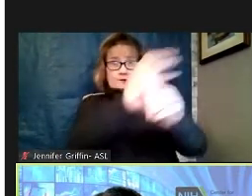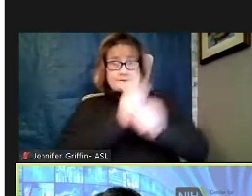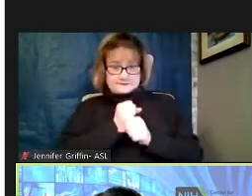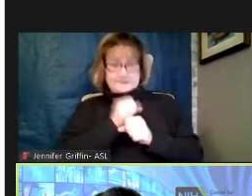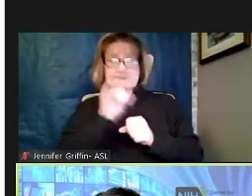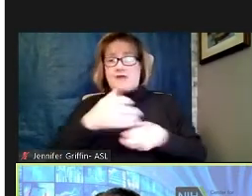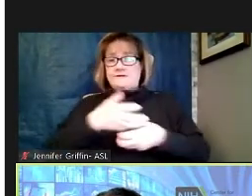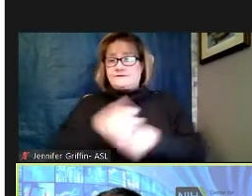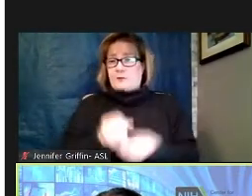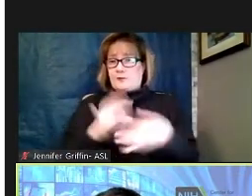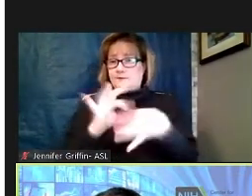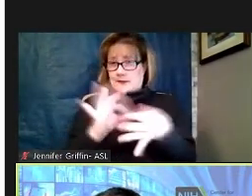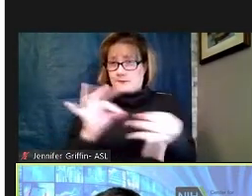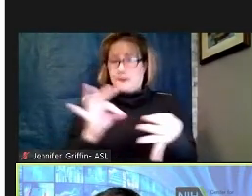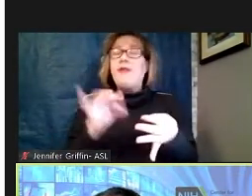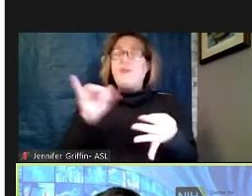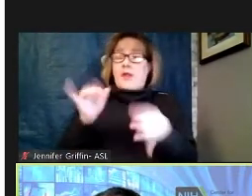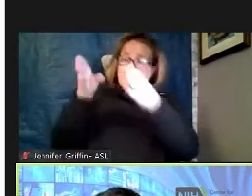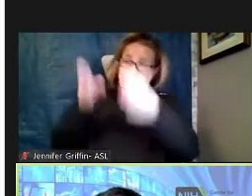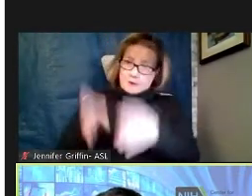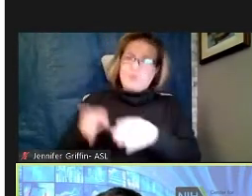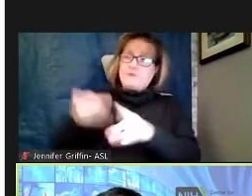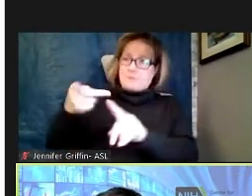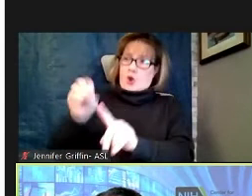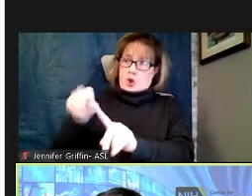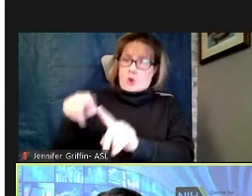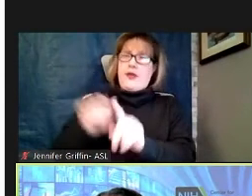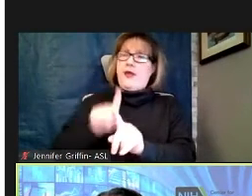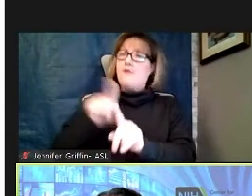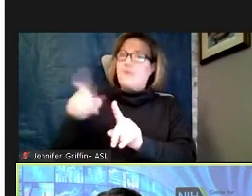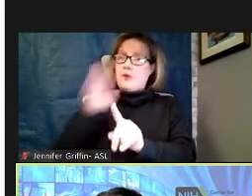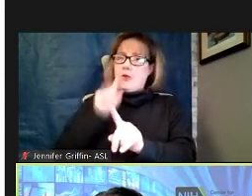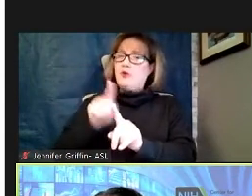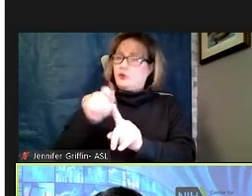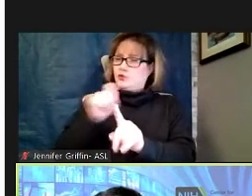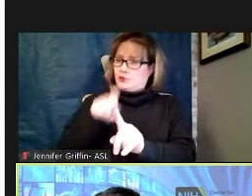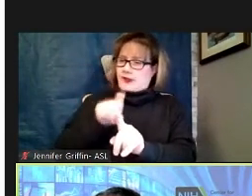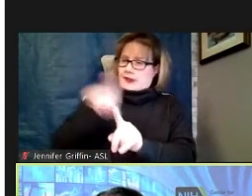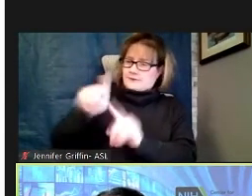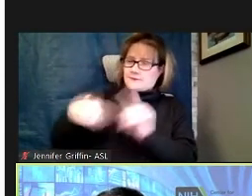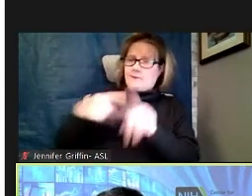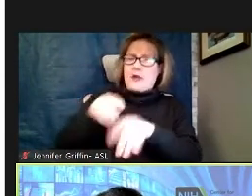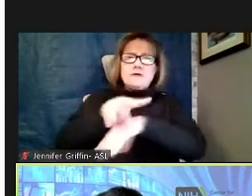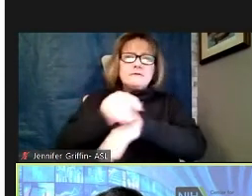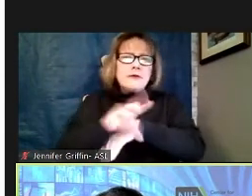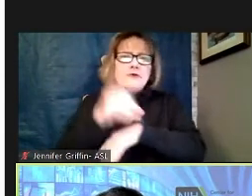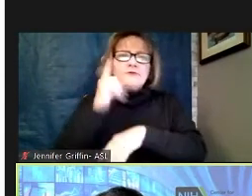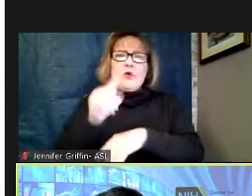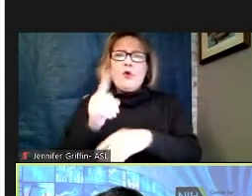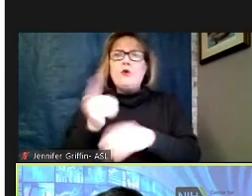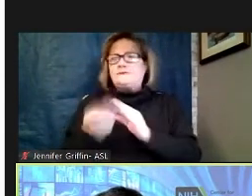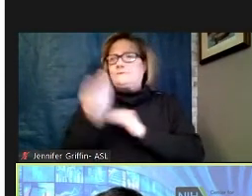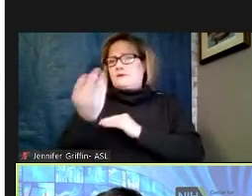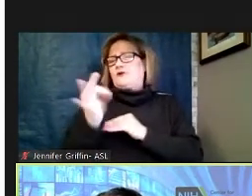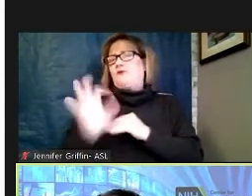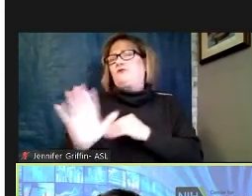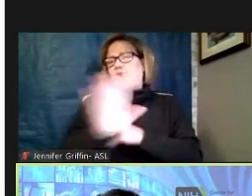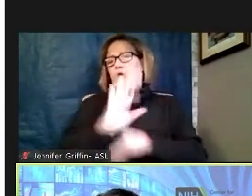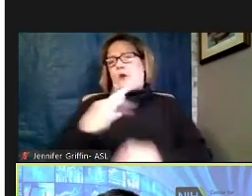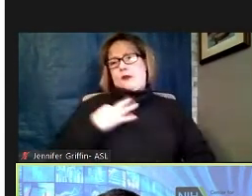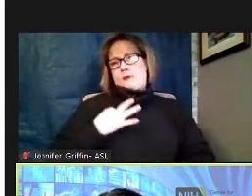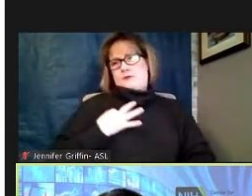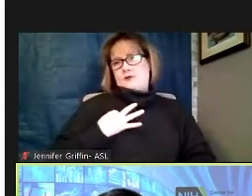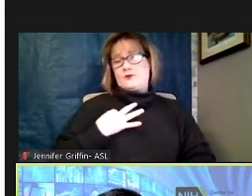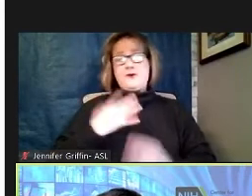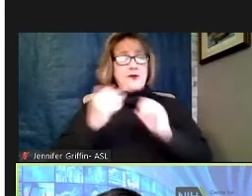summary statement, they're the person that you're going to ask about advice for resubmission of your application. So